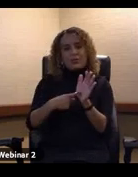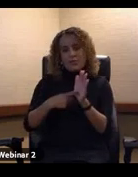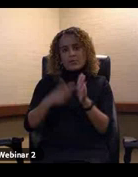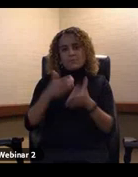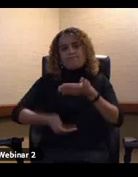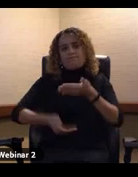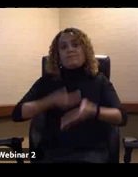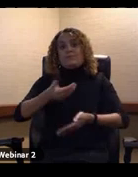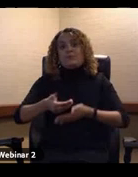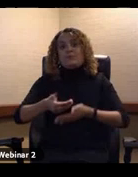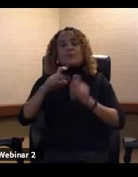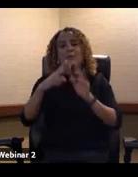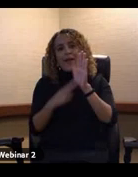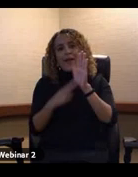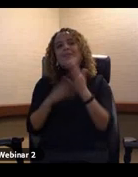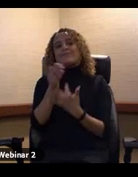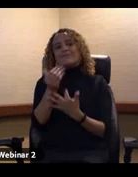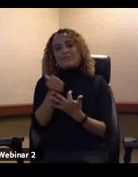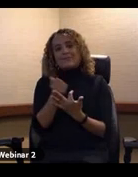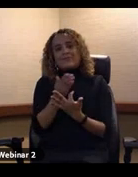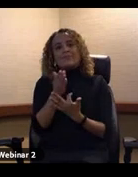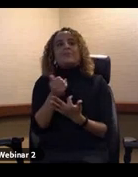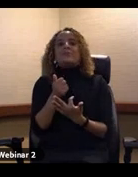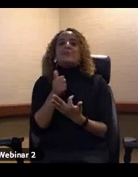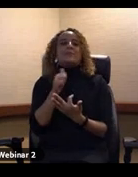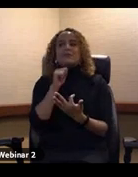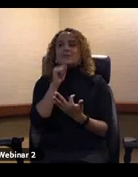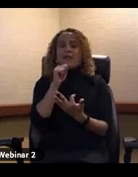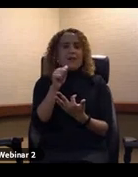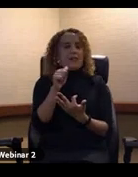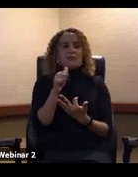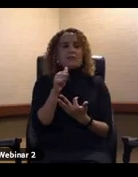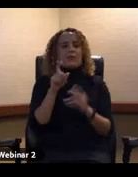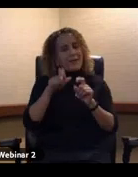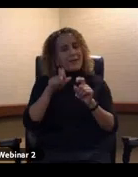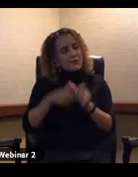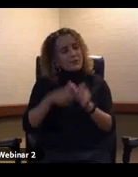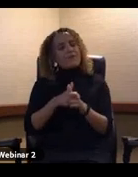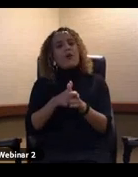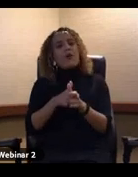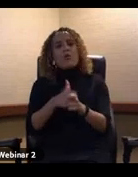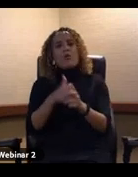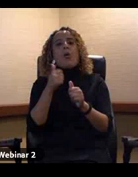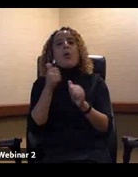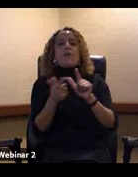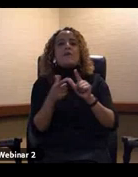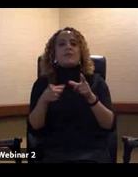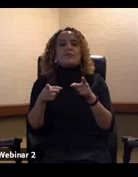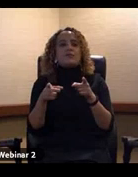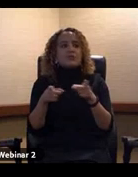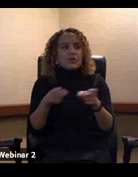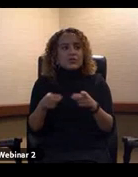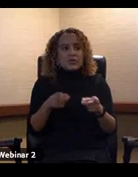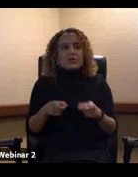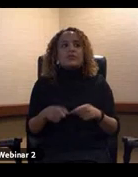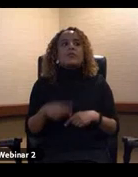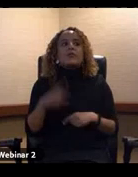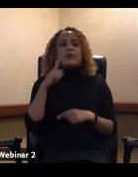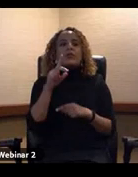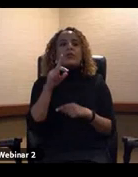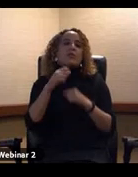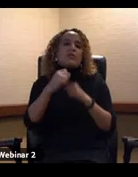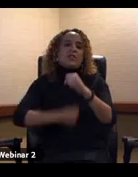in its entirety. This presentation is not a substitute for the solicitation. Please follow all the instructions as laid out in the solicitation document